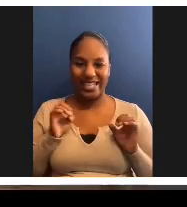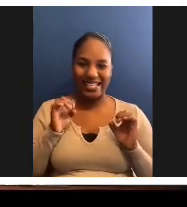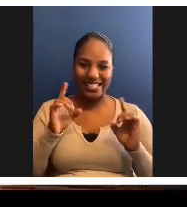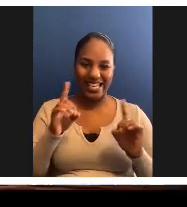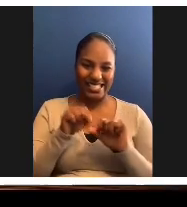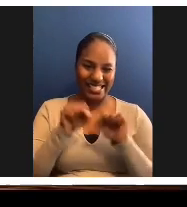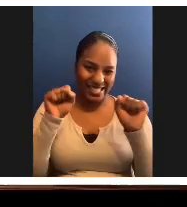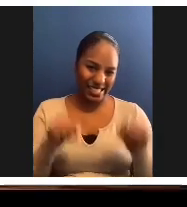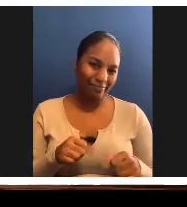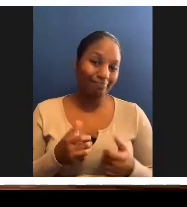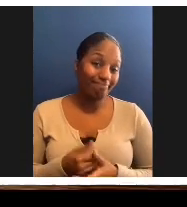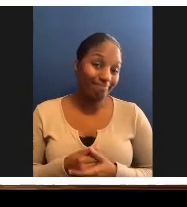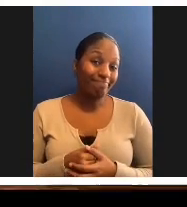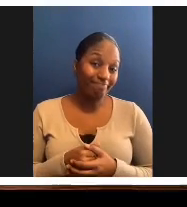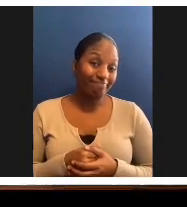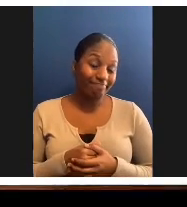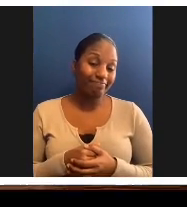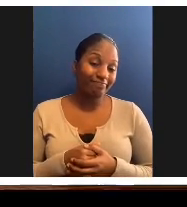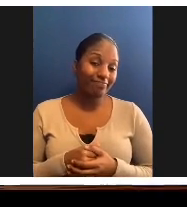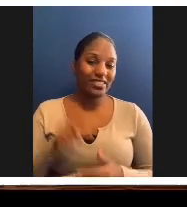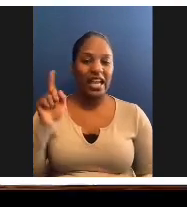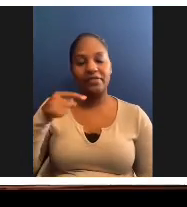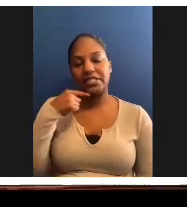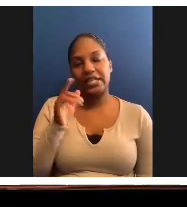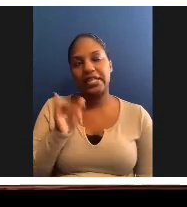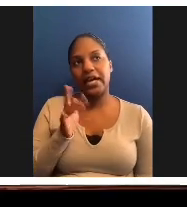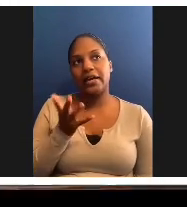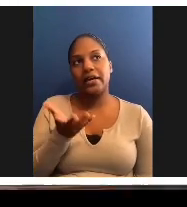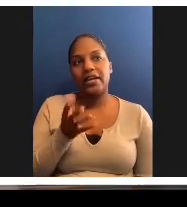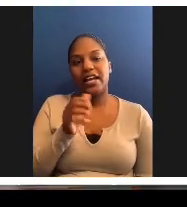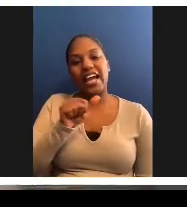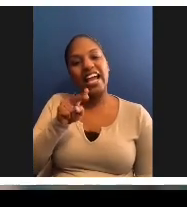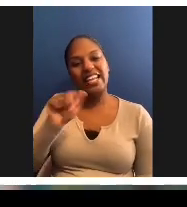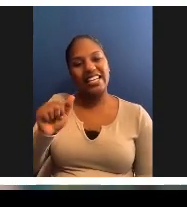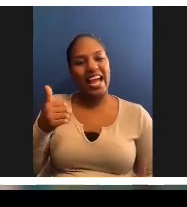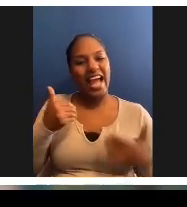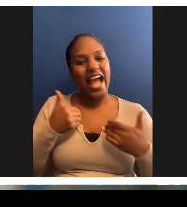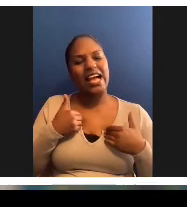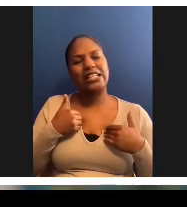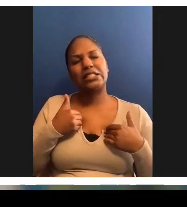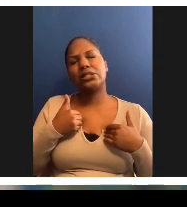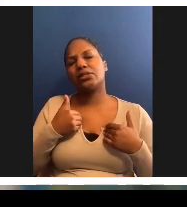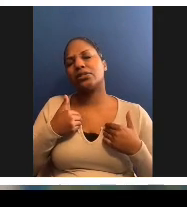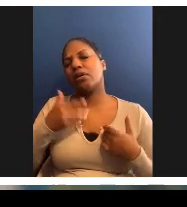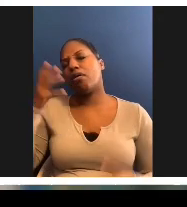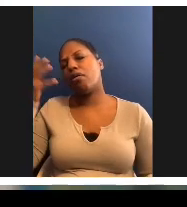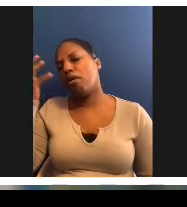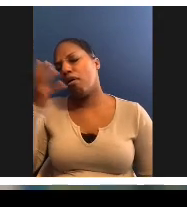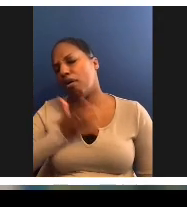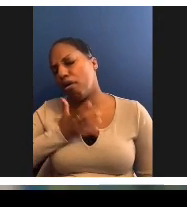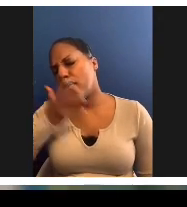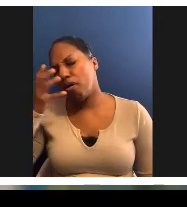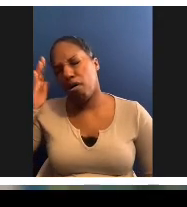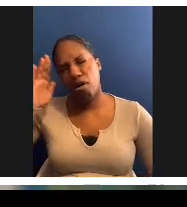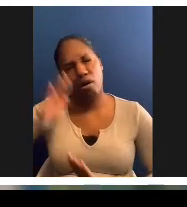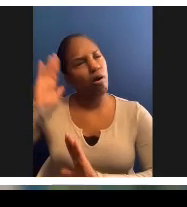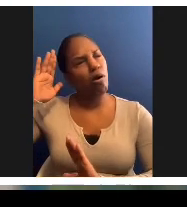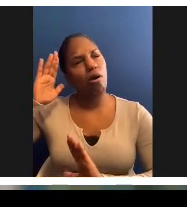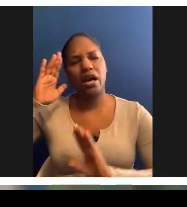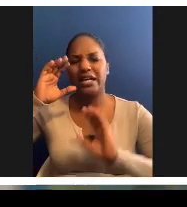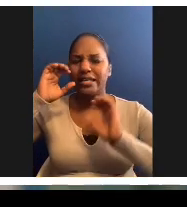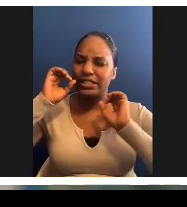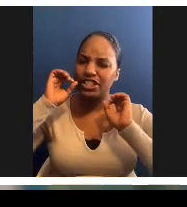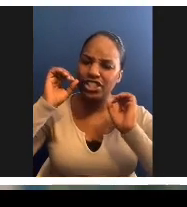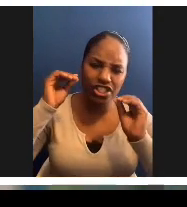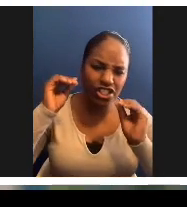system. I have to say that, Anna has had phenomenal teachers. She has had phenomenal administrators